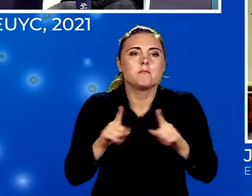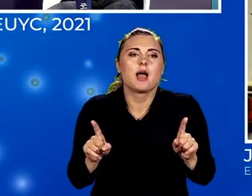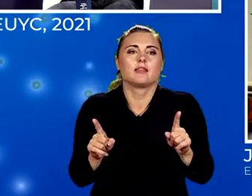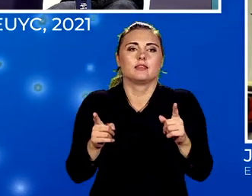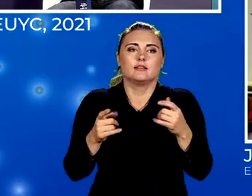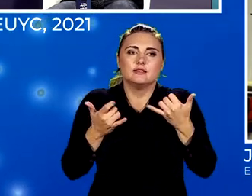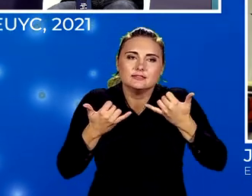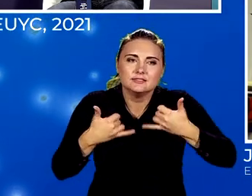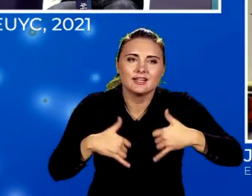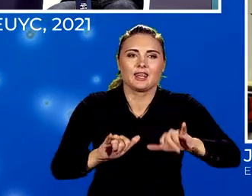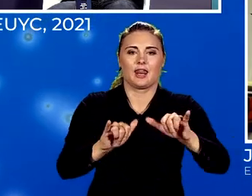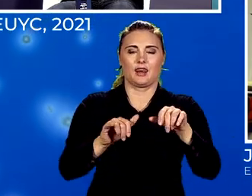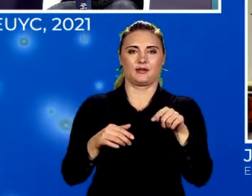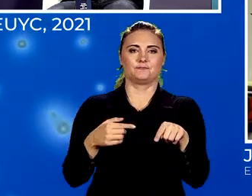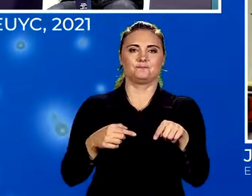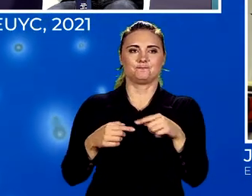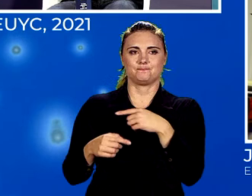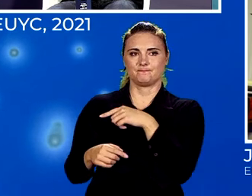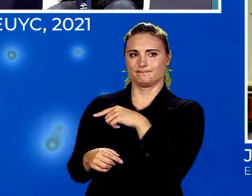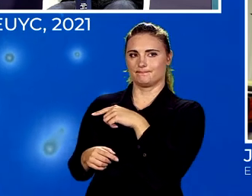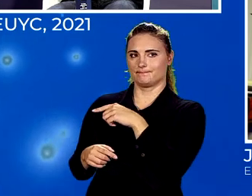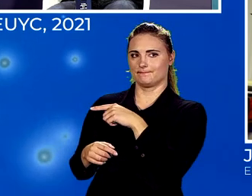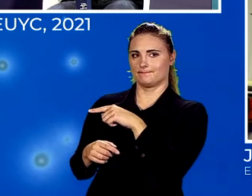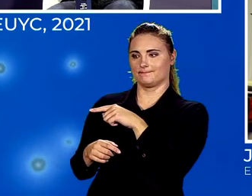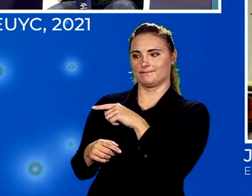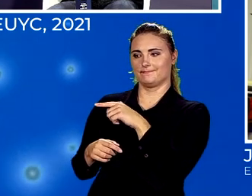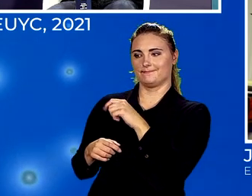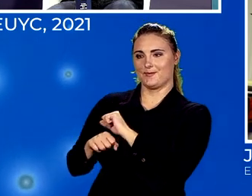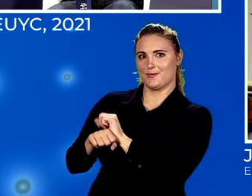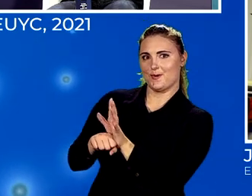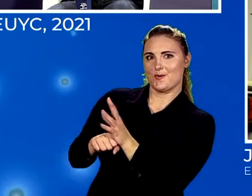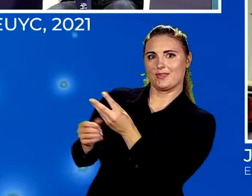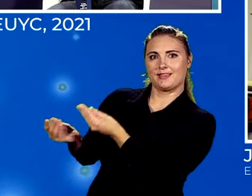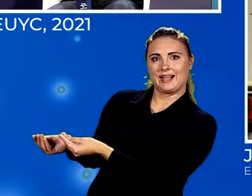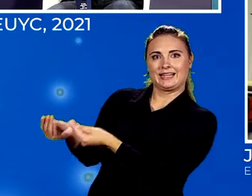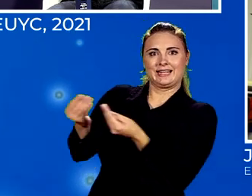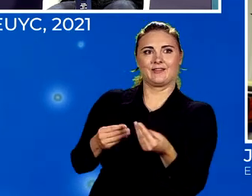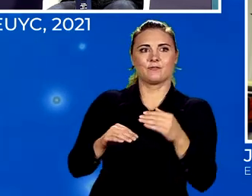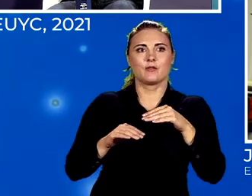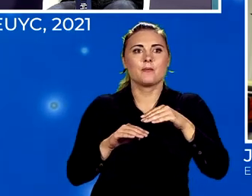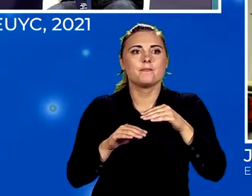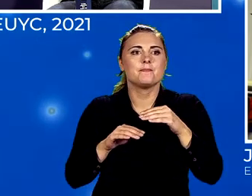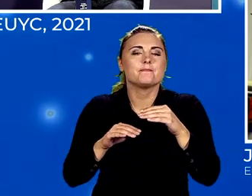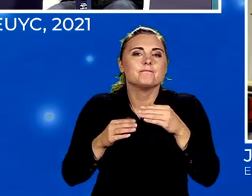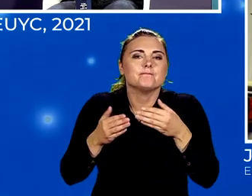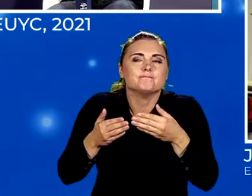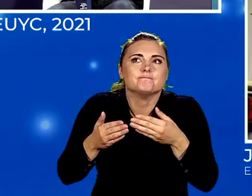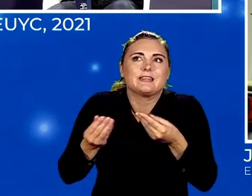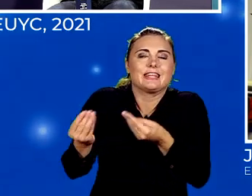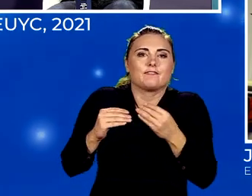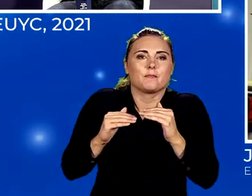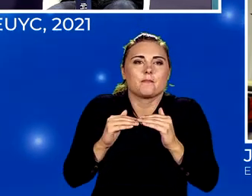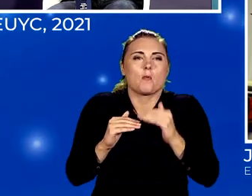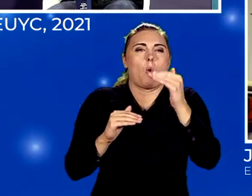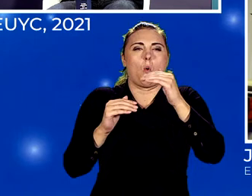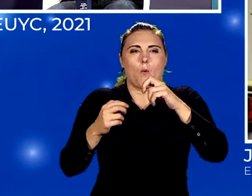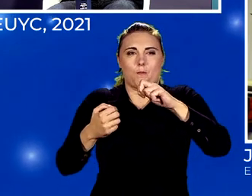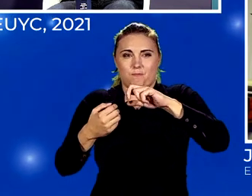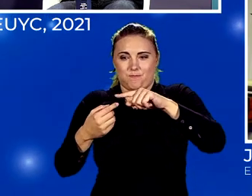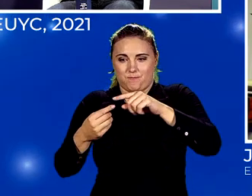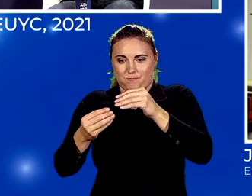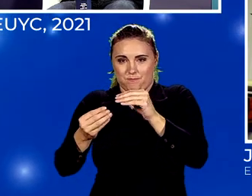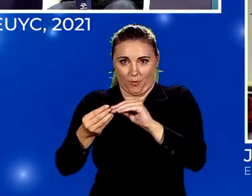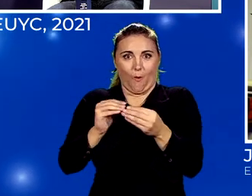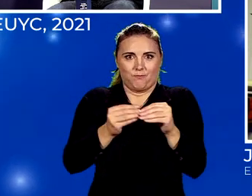only opened a lot of problems that they were there already. Yeah. Not only forgetting